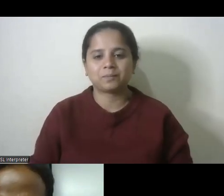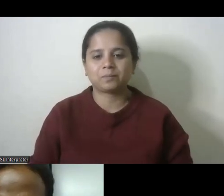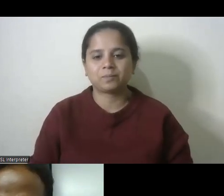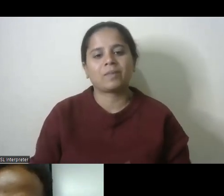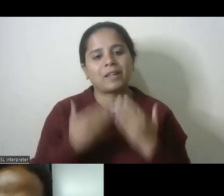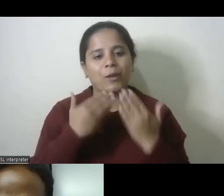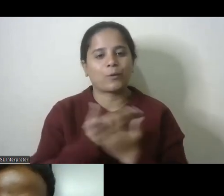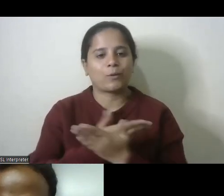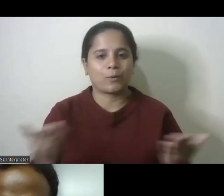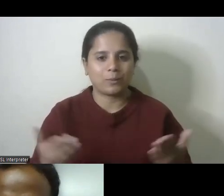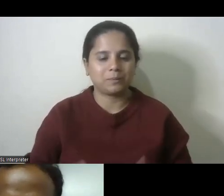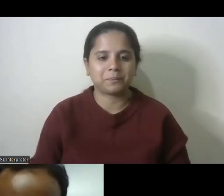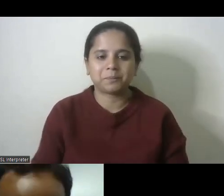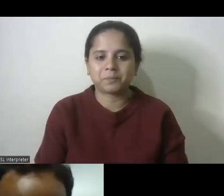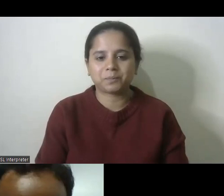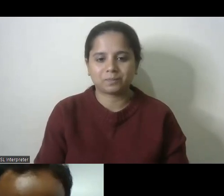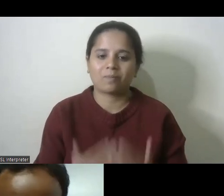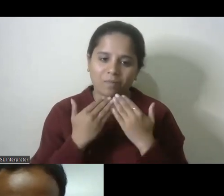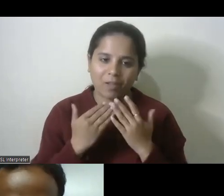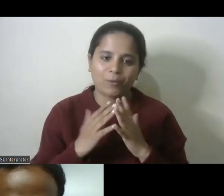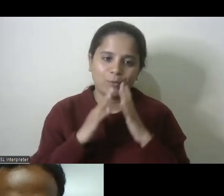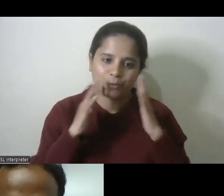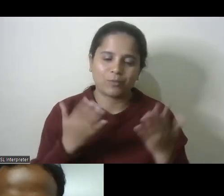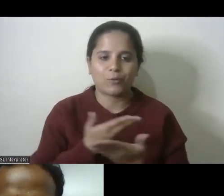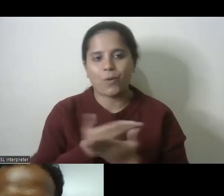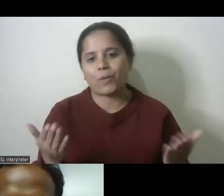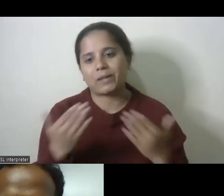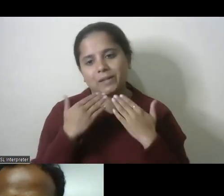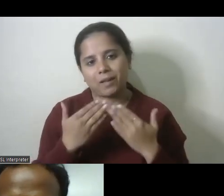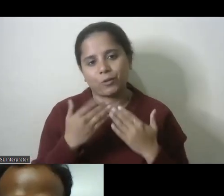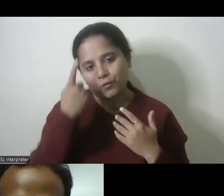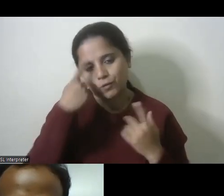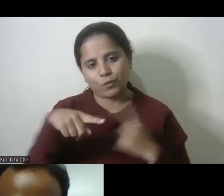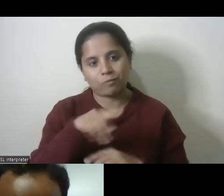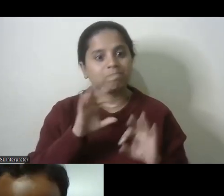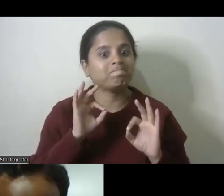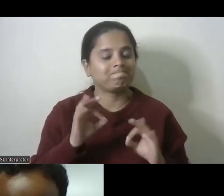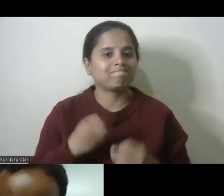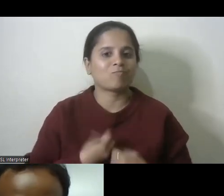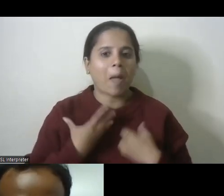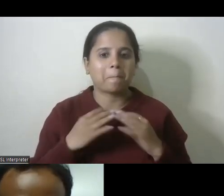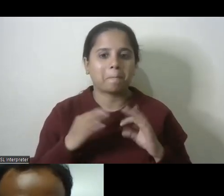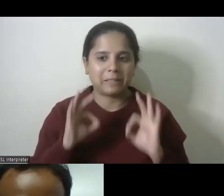Thank you, everyone. Thank you so much to all of you too. Thank you. It's been a real pleasure,